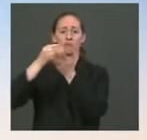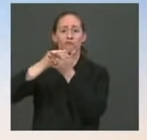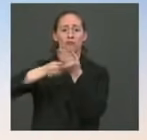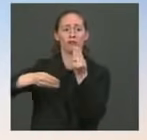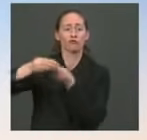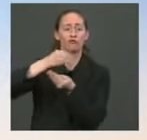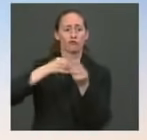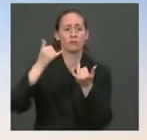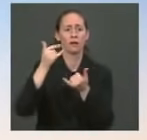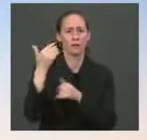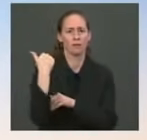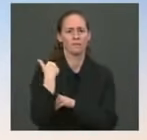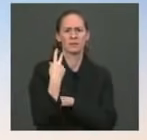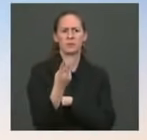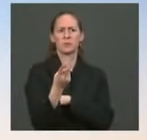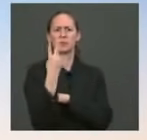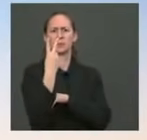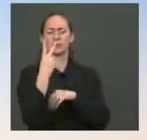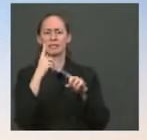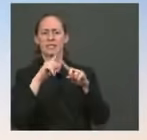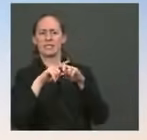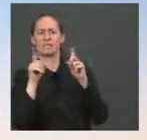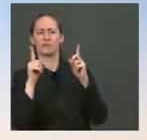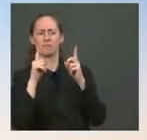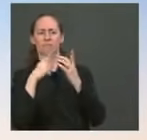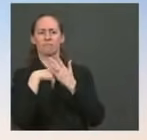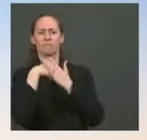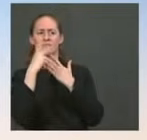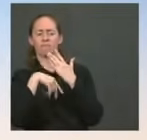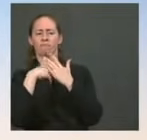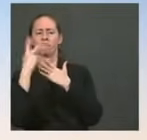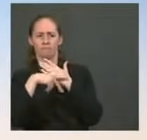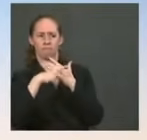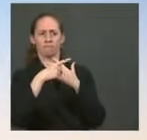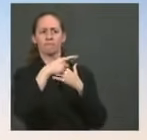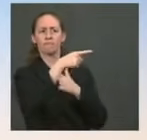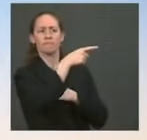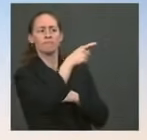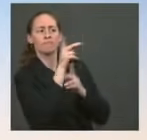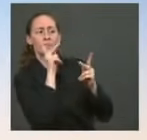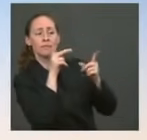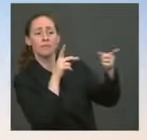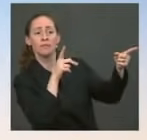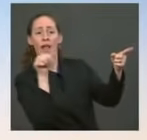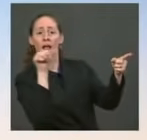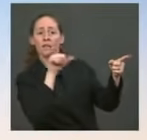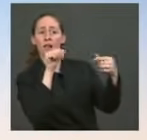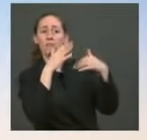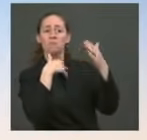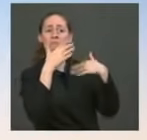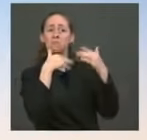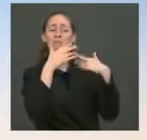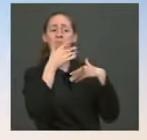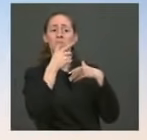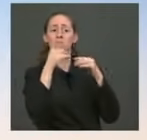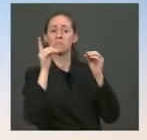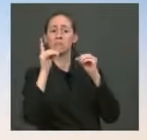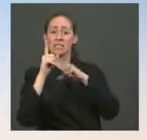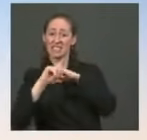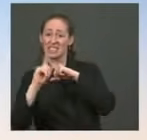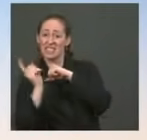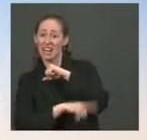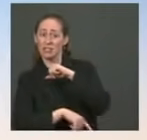to allow humanitarian aid to continue to flow in Afghanistan despite U.S. sanctions. And our priority is, of